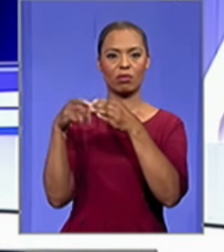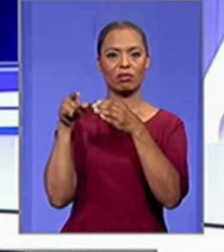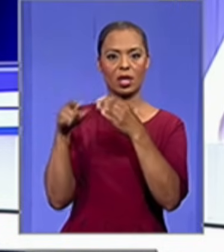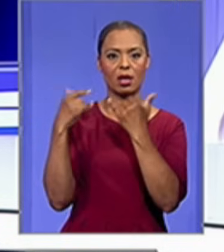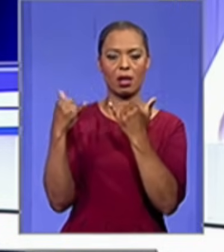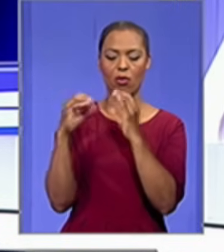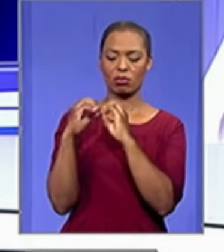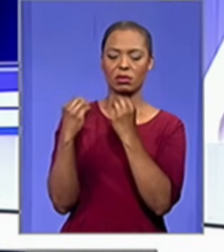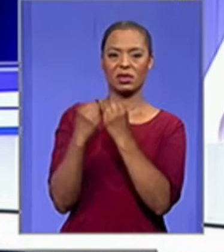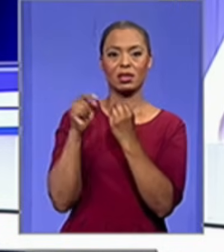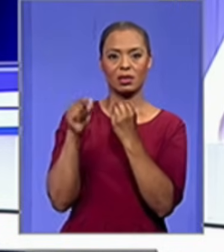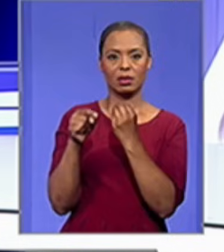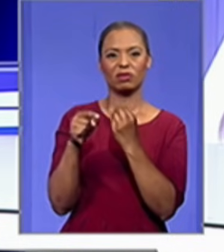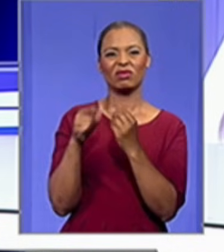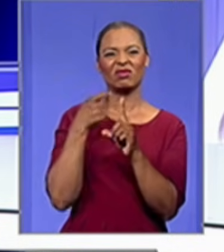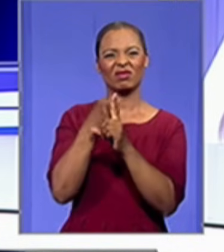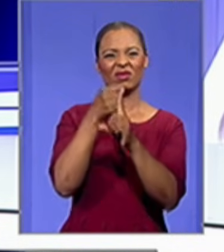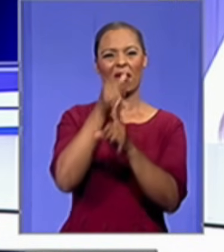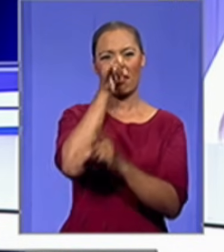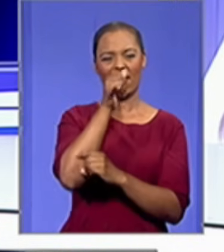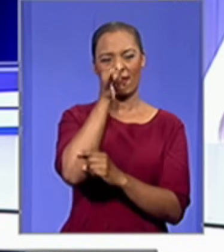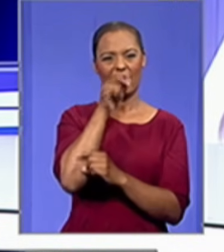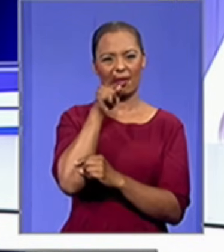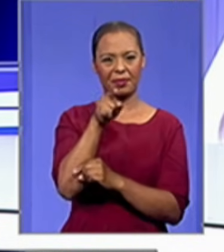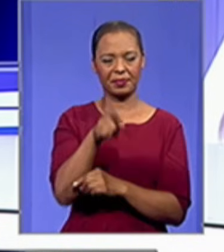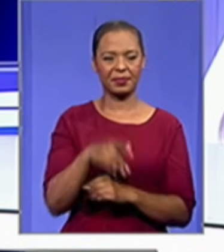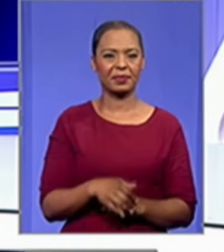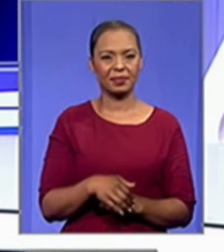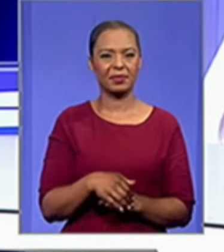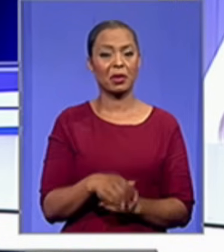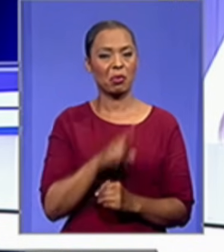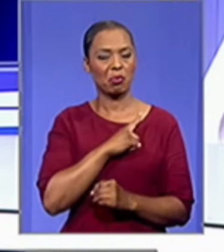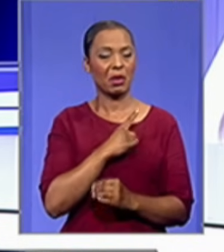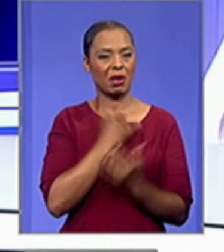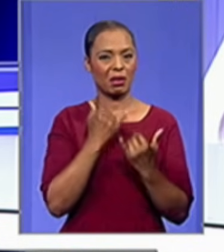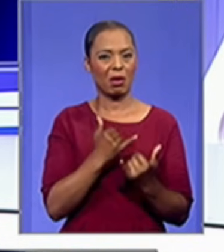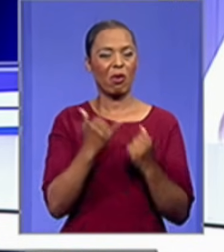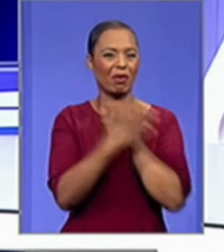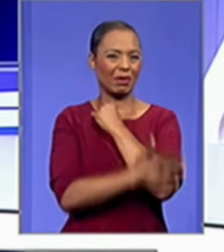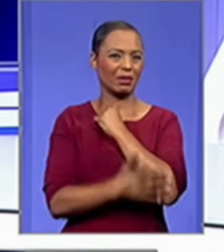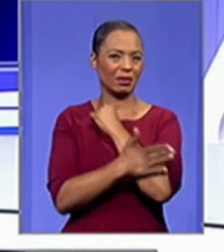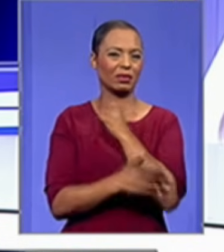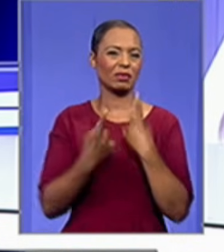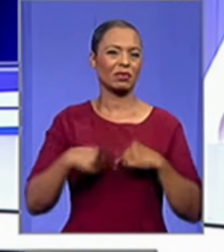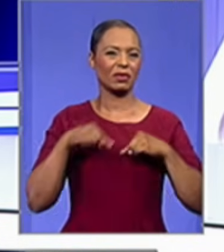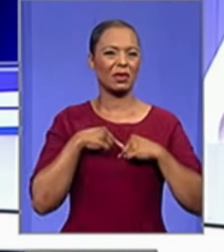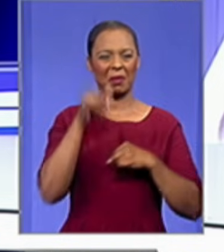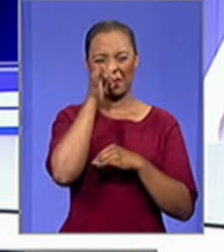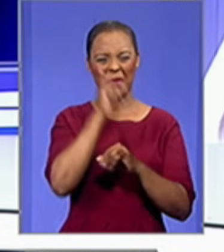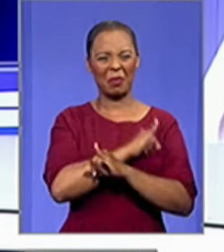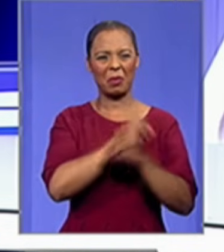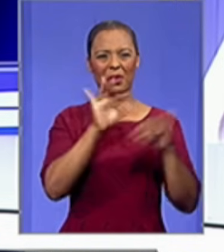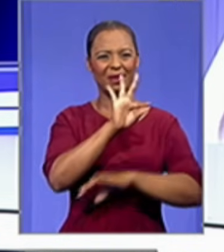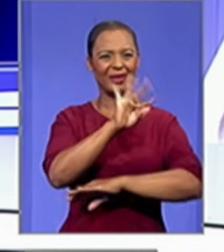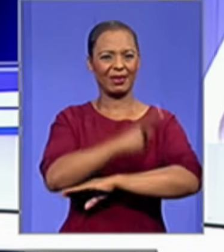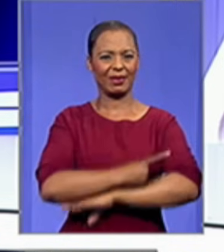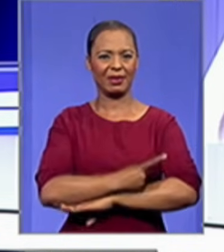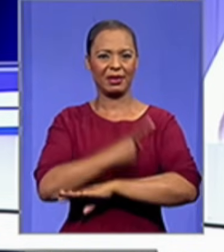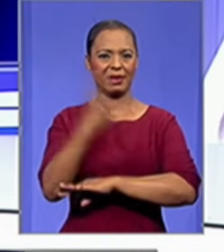a mangwe a phethagatšo ya molao go mekamekana le bothata bjo naga e itemogelago bjona tšatši ka tšatši